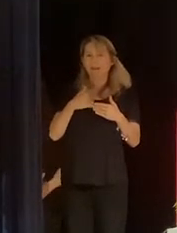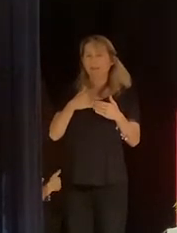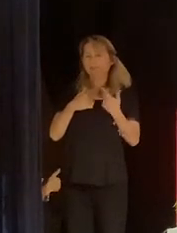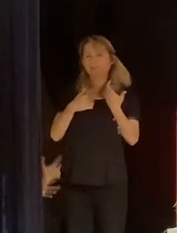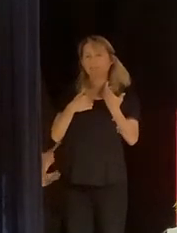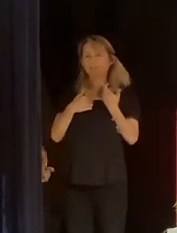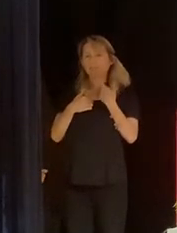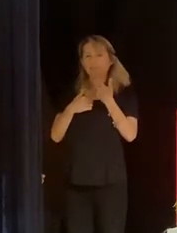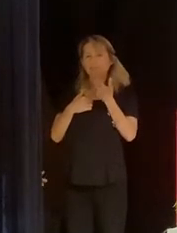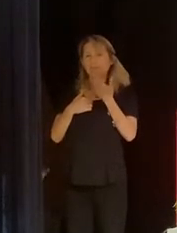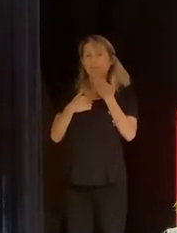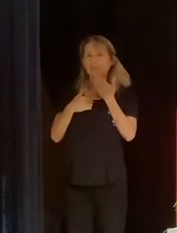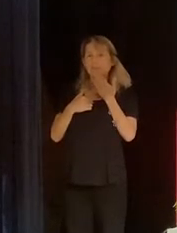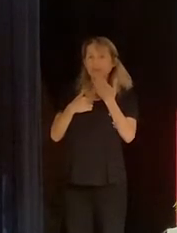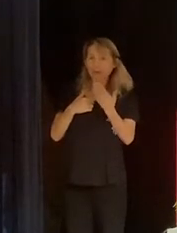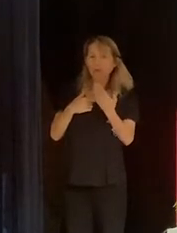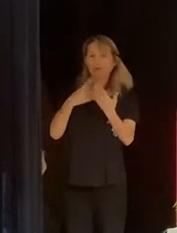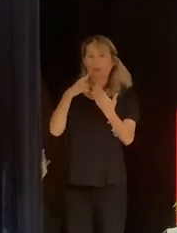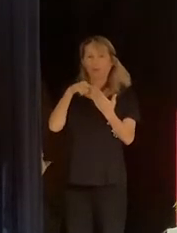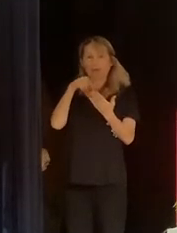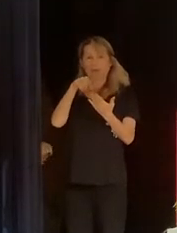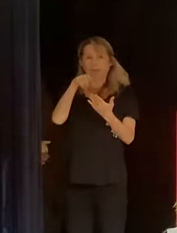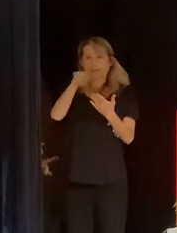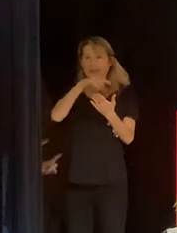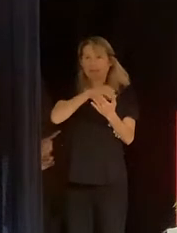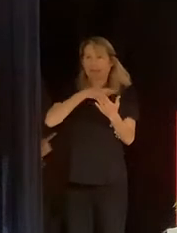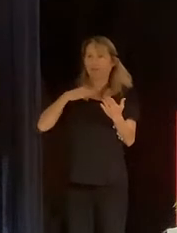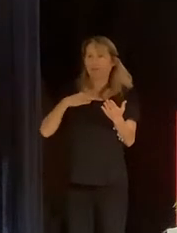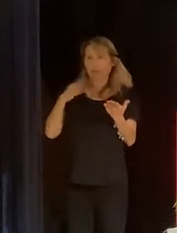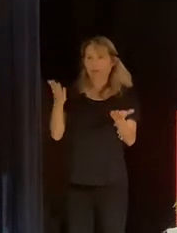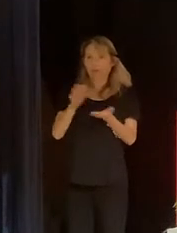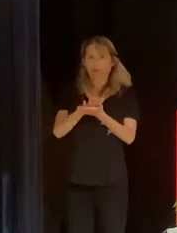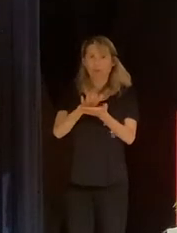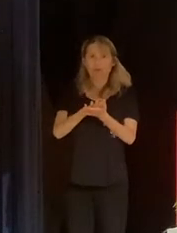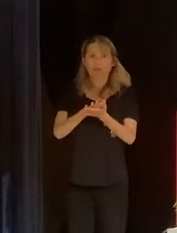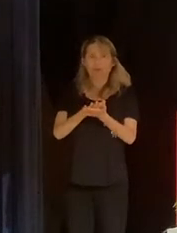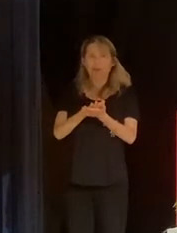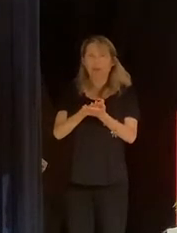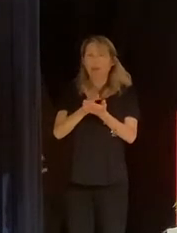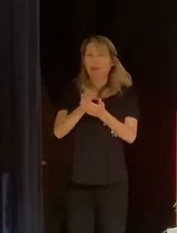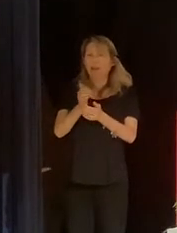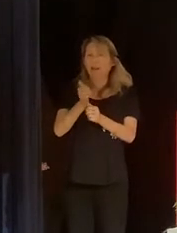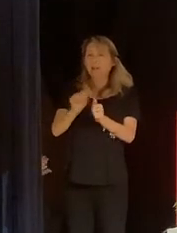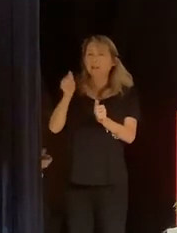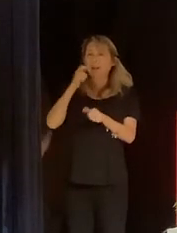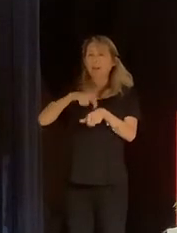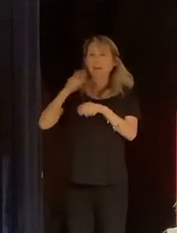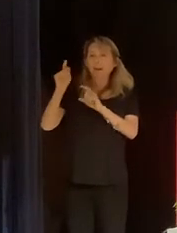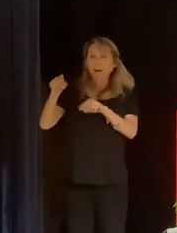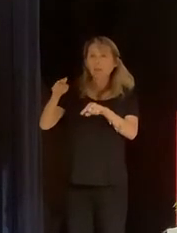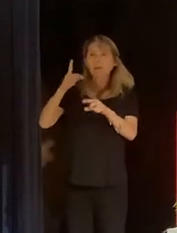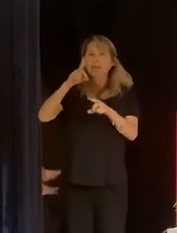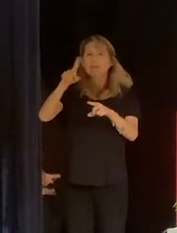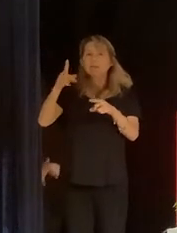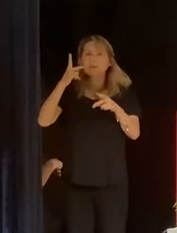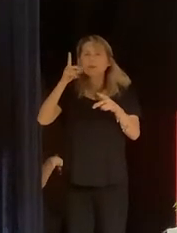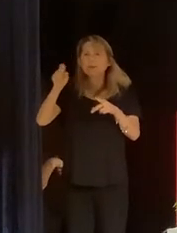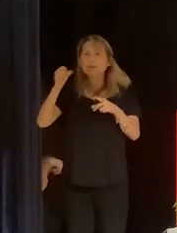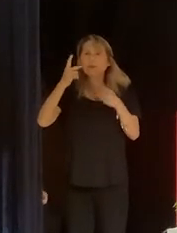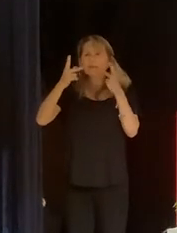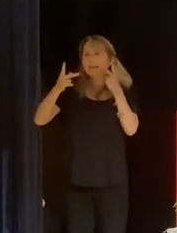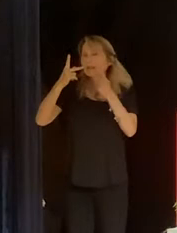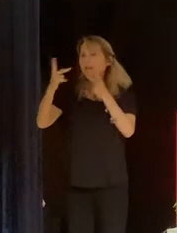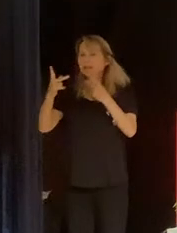a very warm thank you to the staff of this school. Every time I visited Drewry Secondary School, the